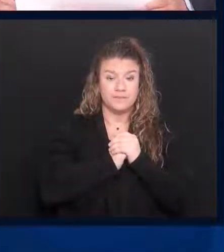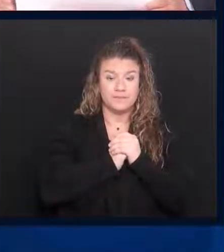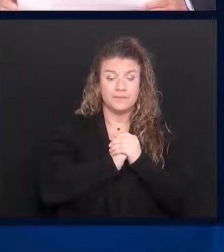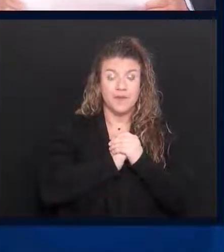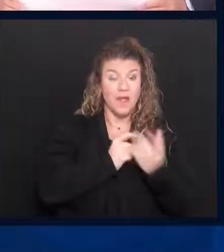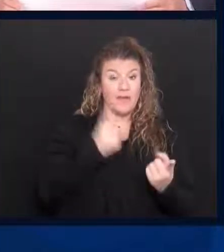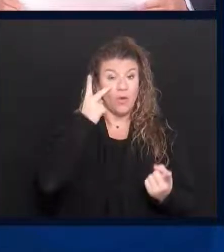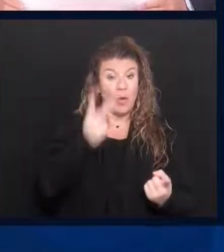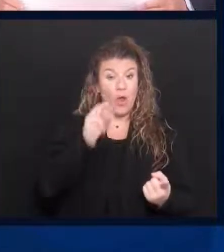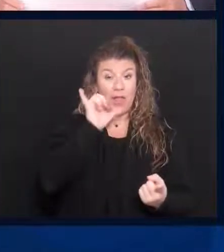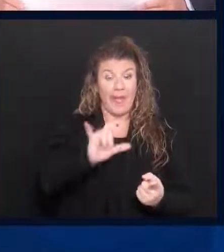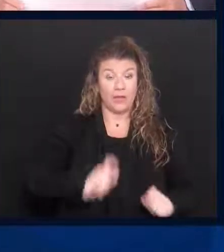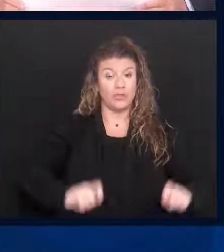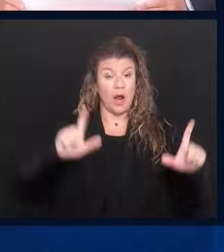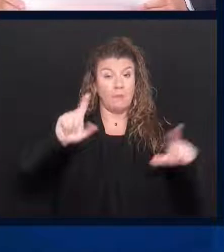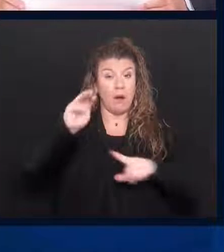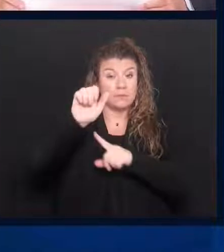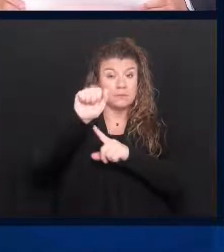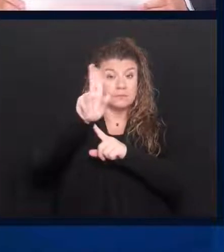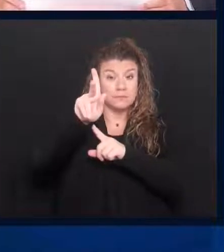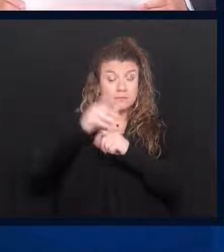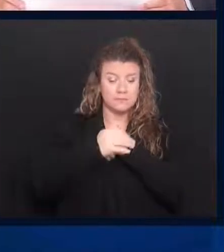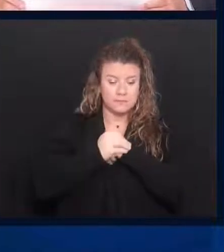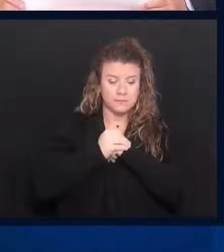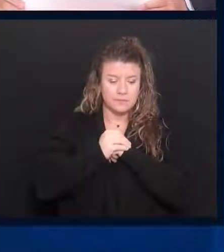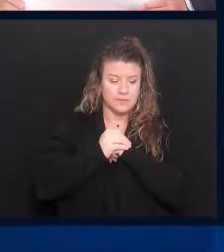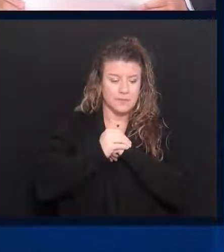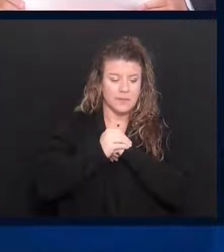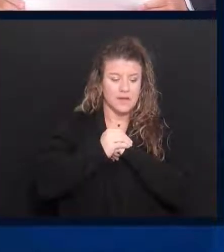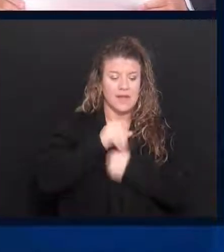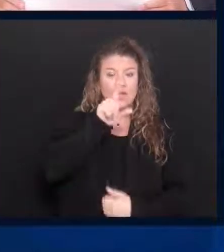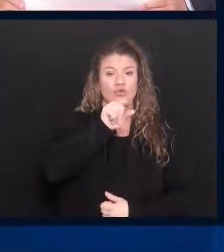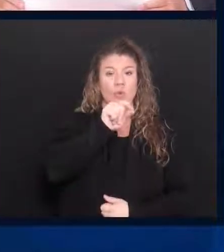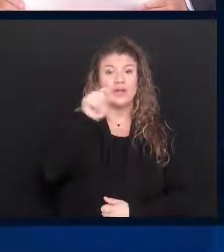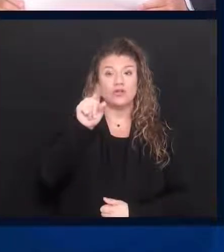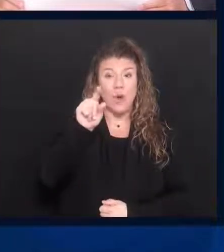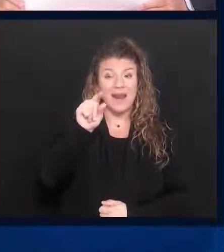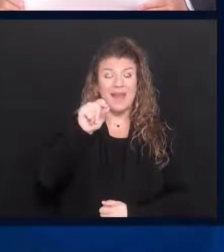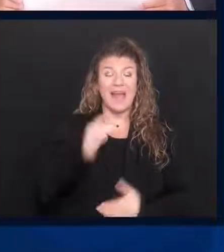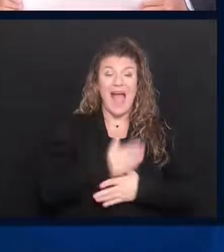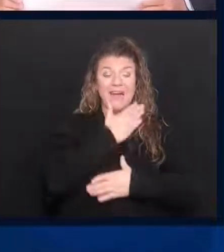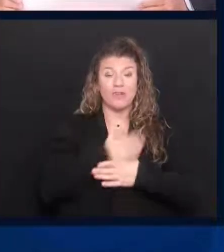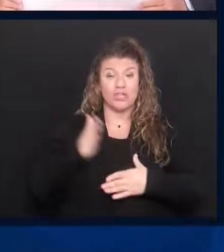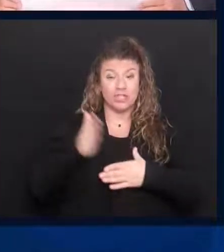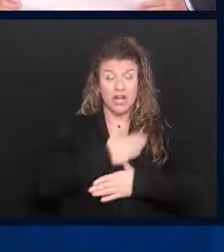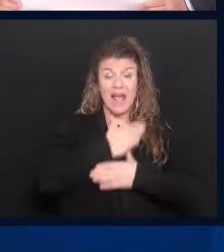Mark, if you look at this, in 2020, the average